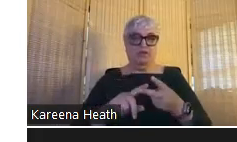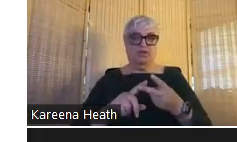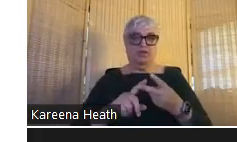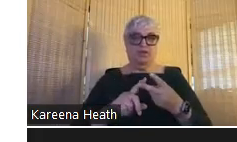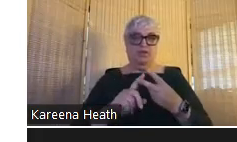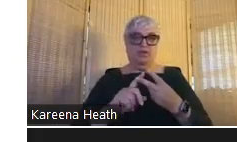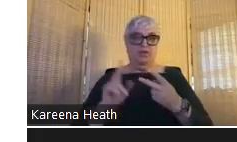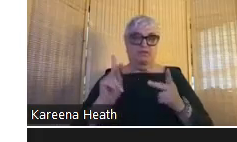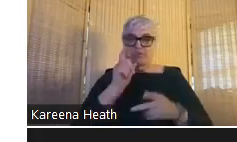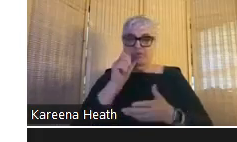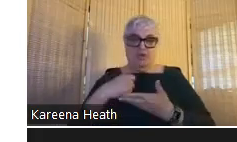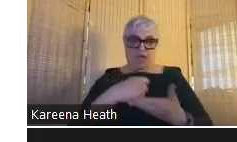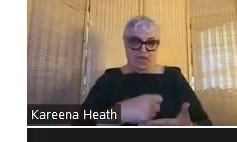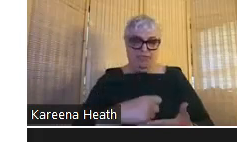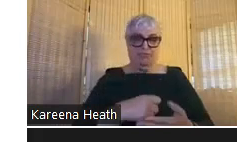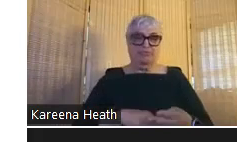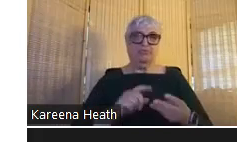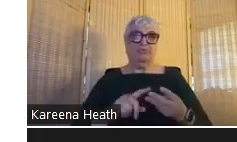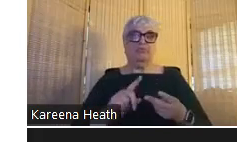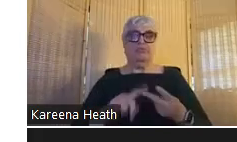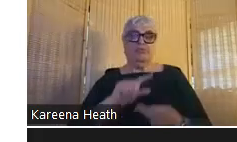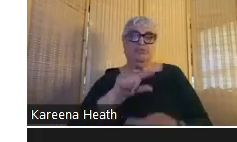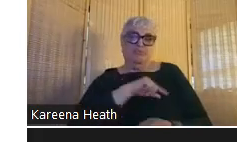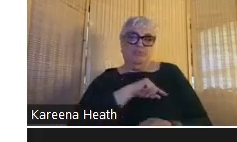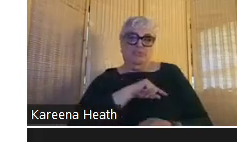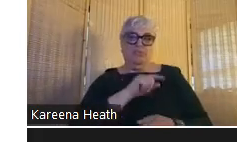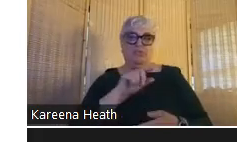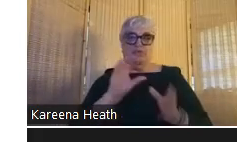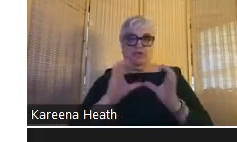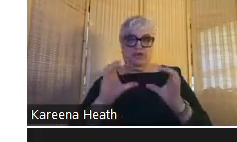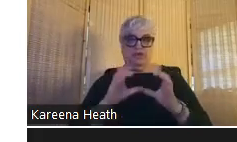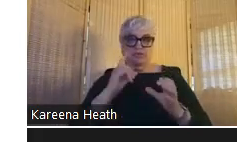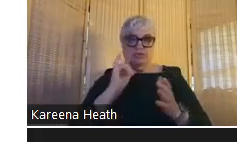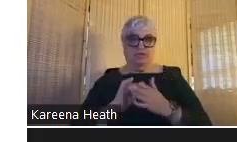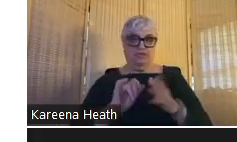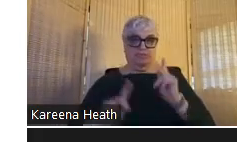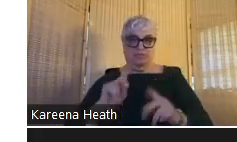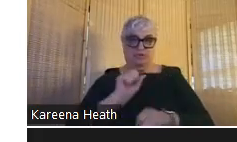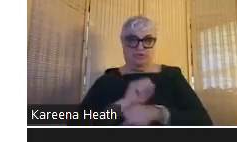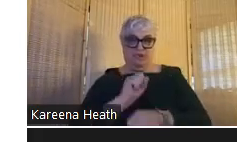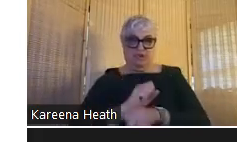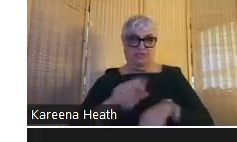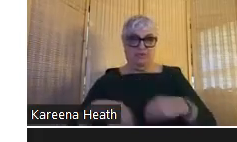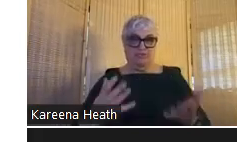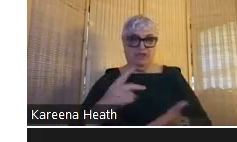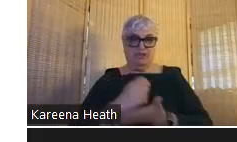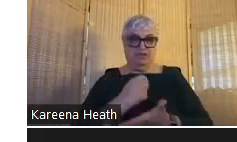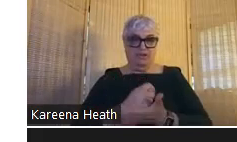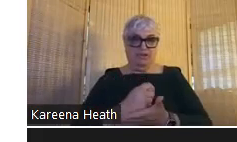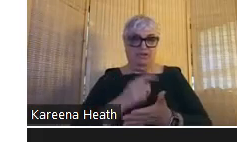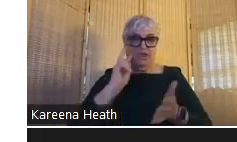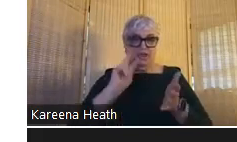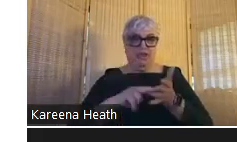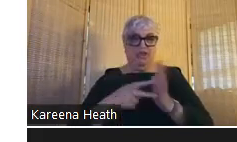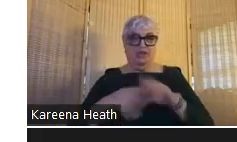personnel that may assist, and qualifications and credentialing of the personnel providing treatment are intended to reflect